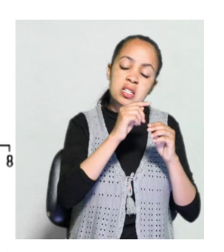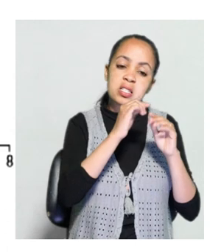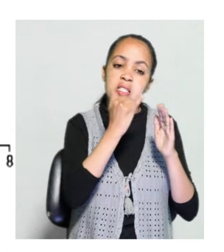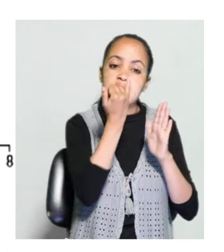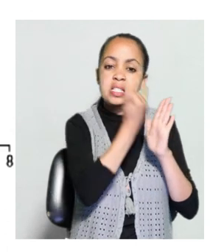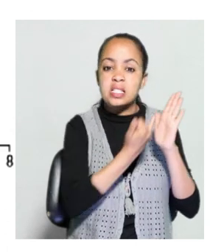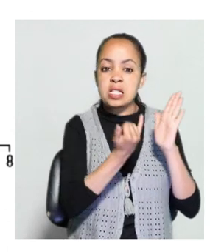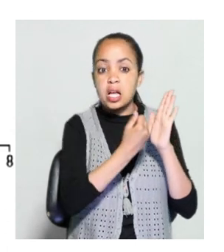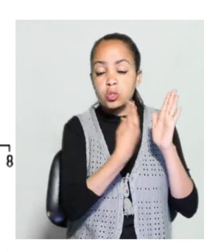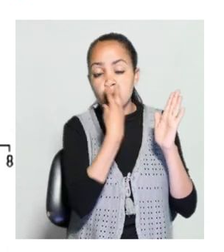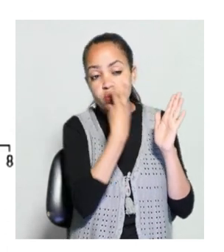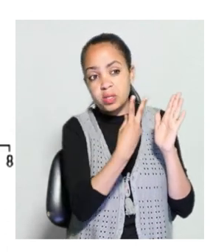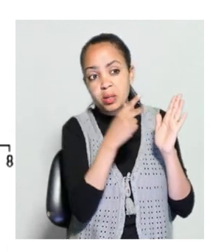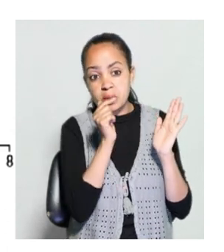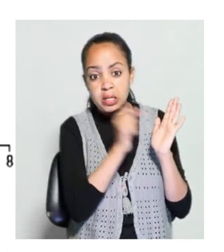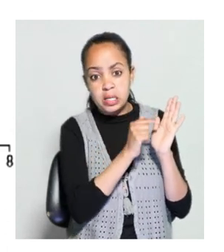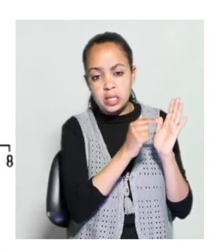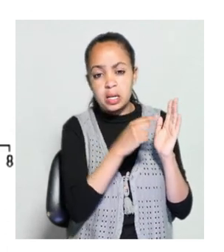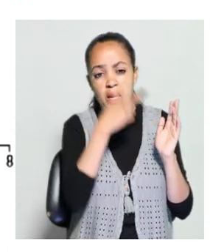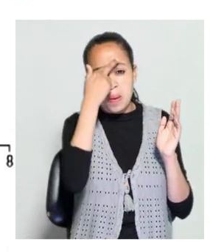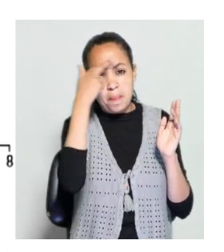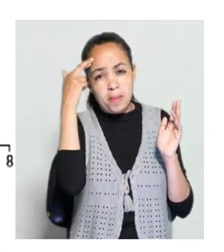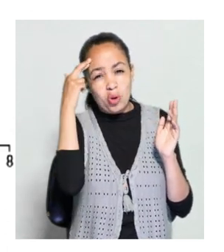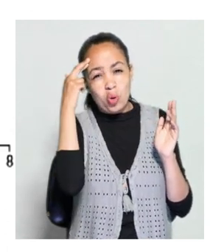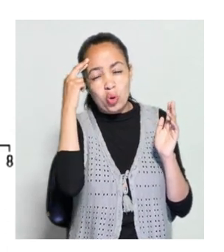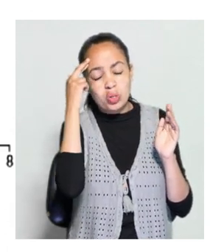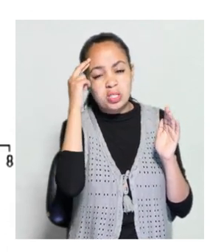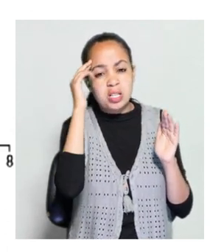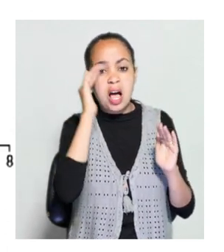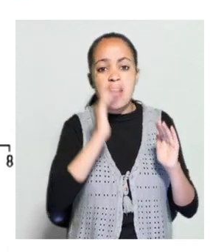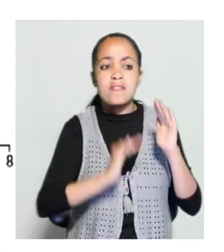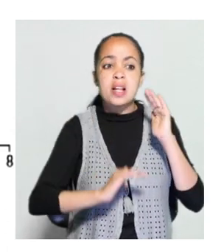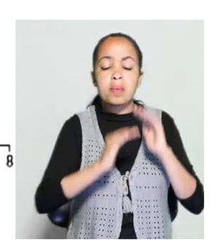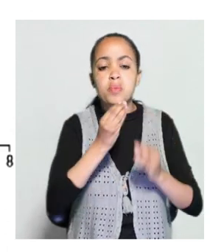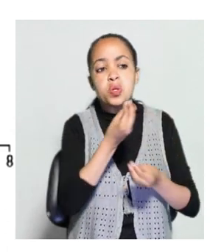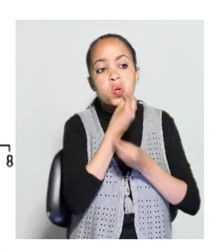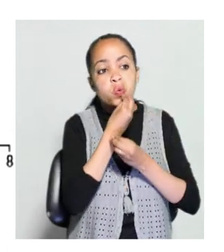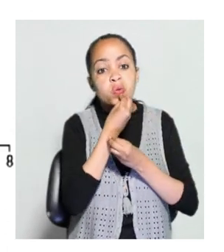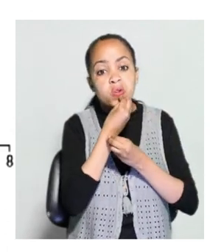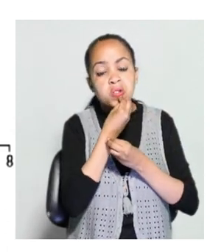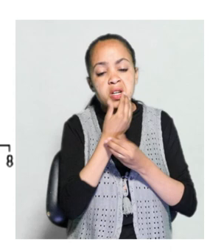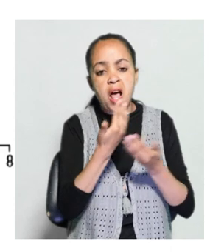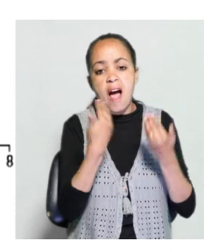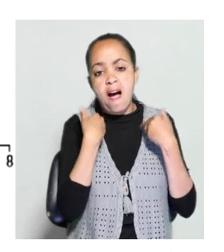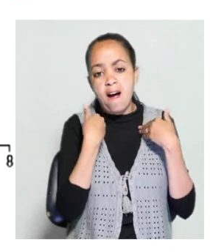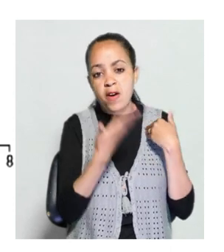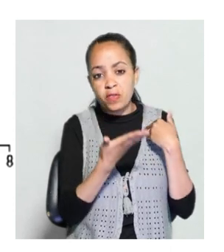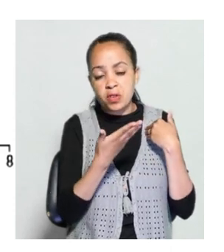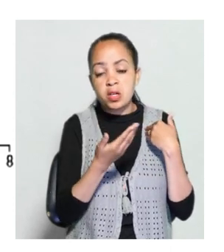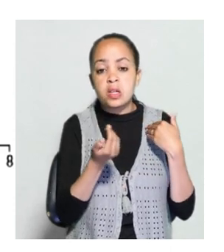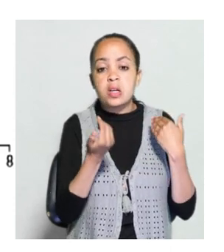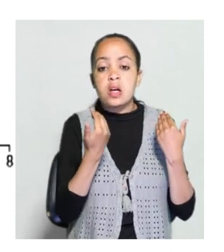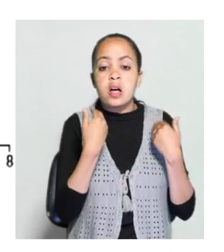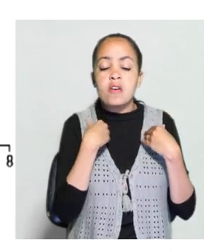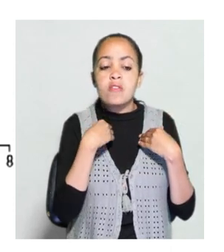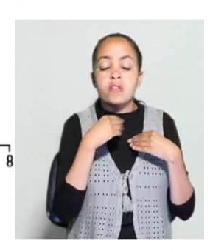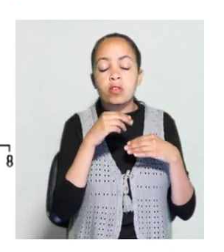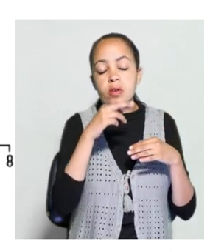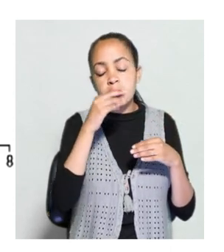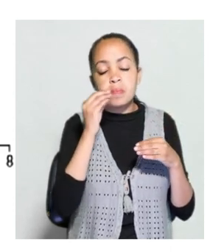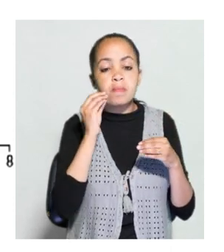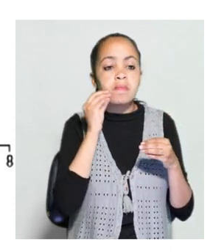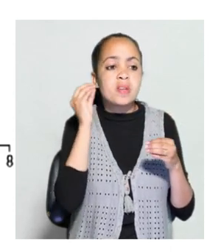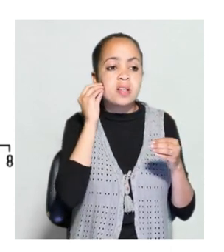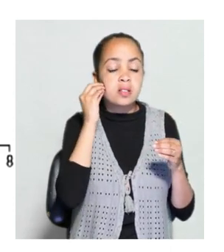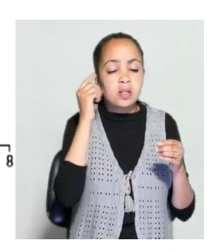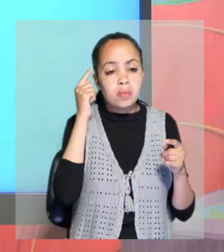be observed here. Because availability of nutrition may be found here. Availability of family planning may